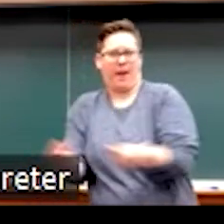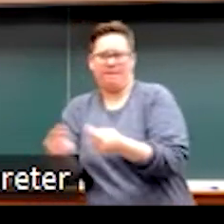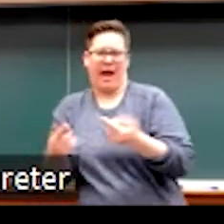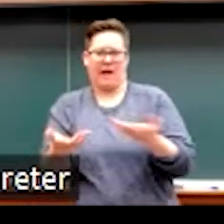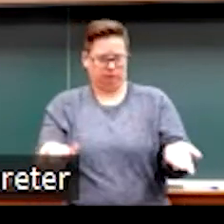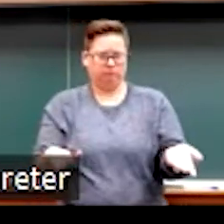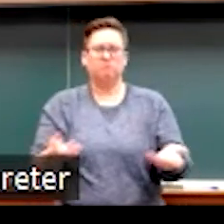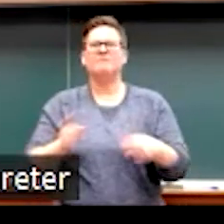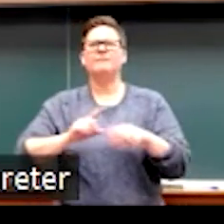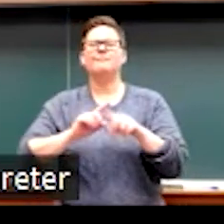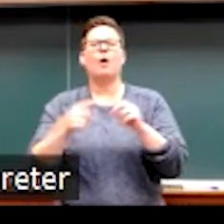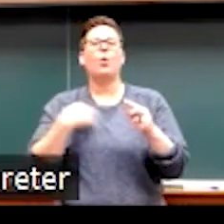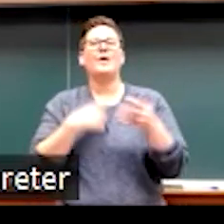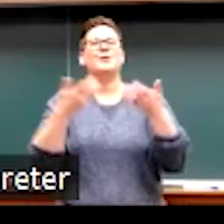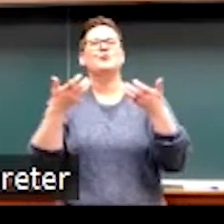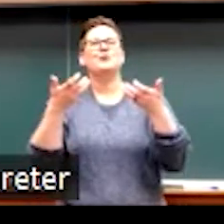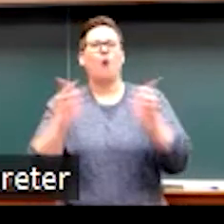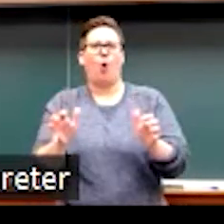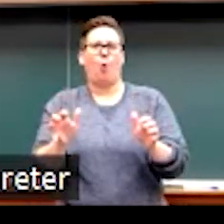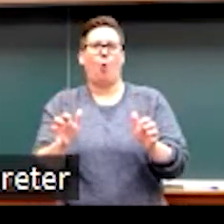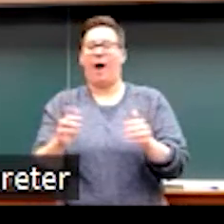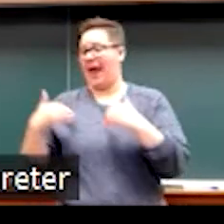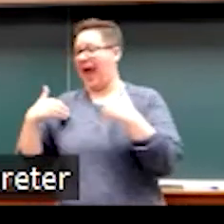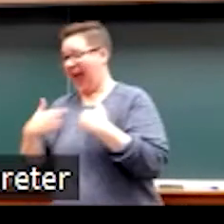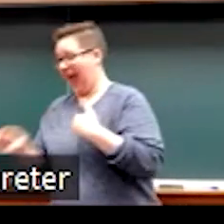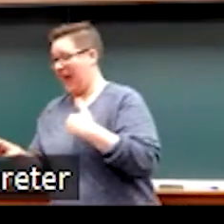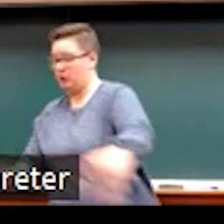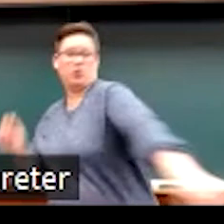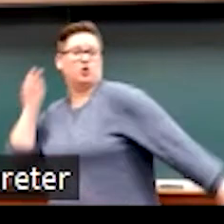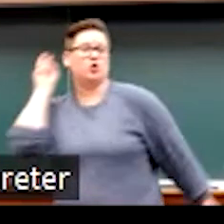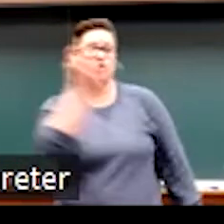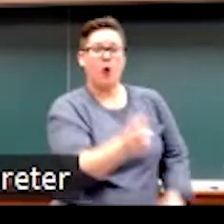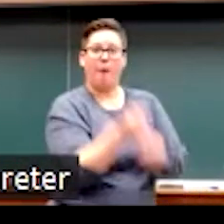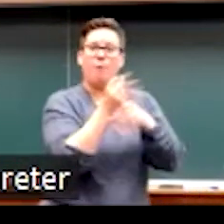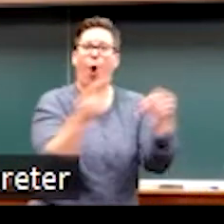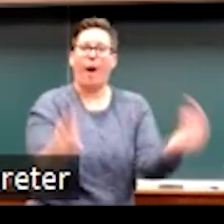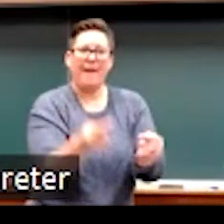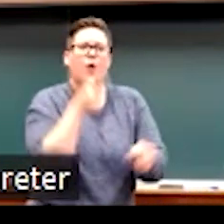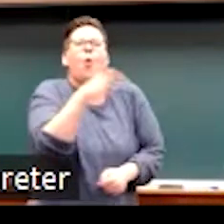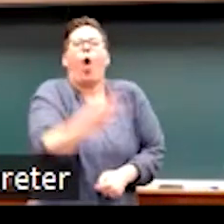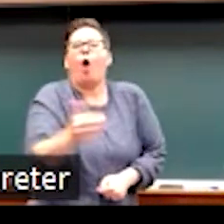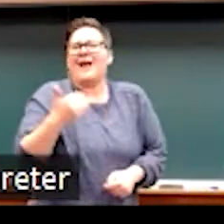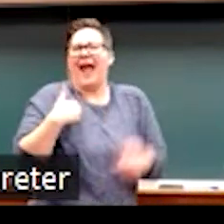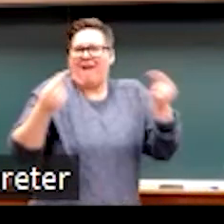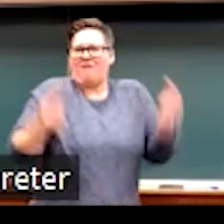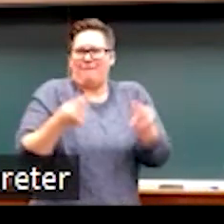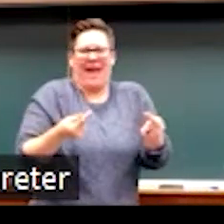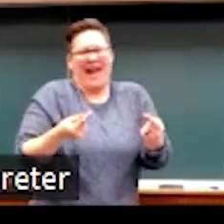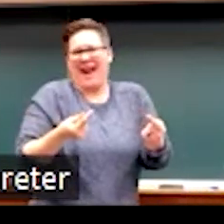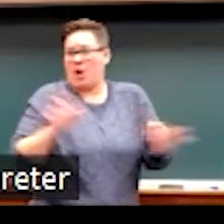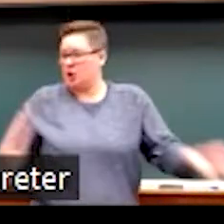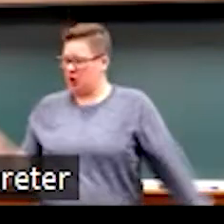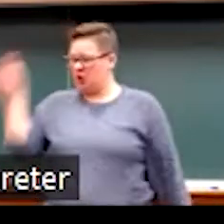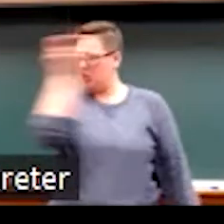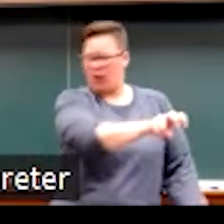without. But what you don't want to do is jump from the animal studies to inducing pain in people who already have pain, right?